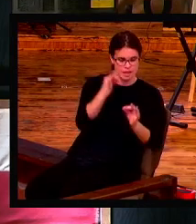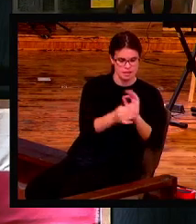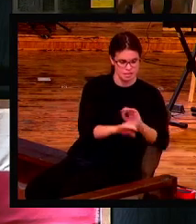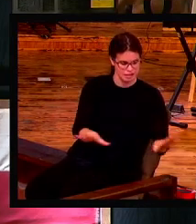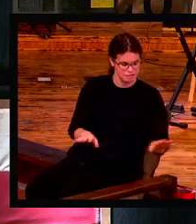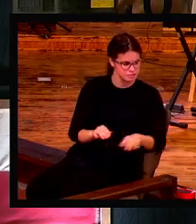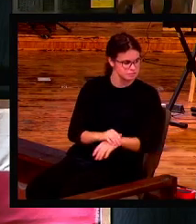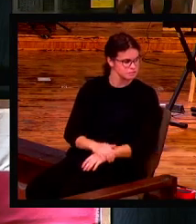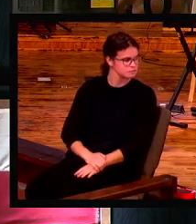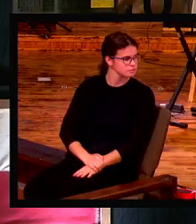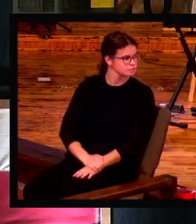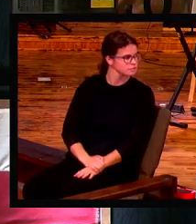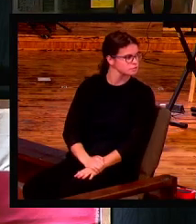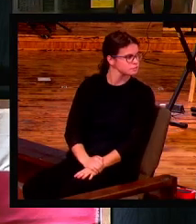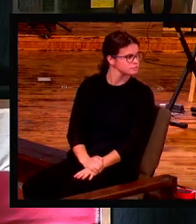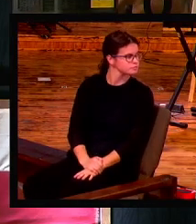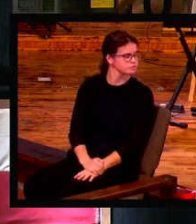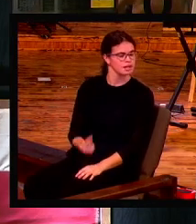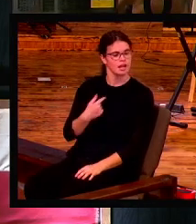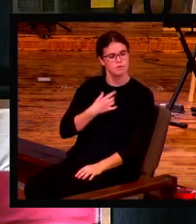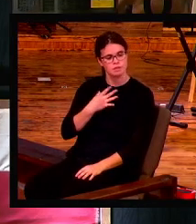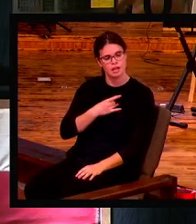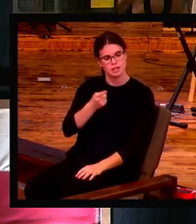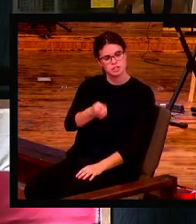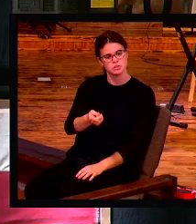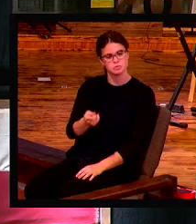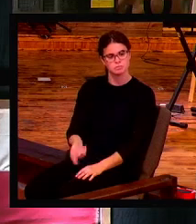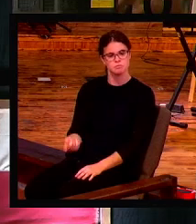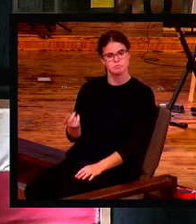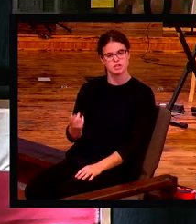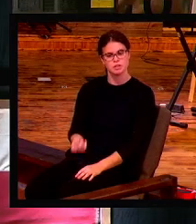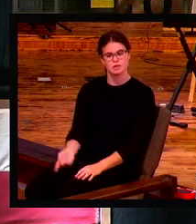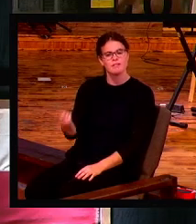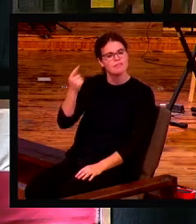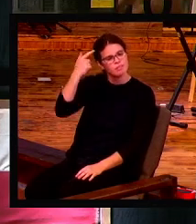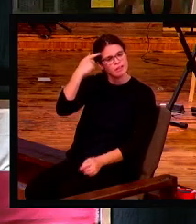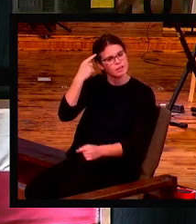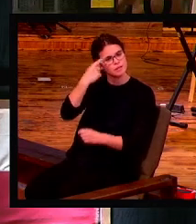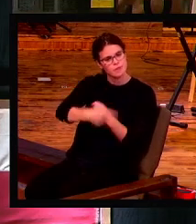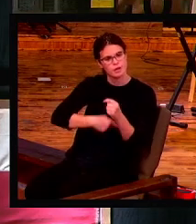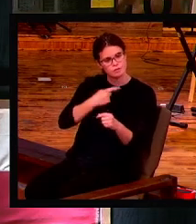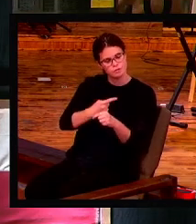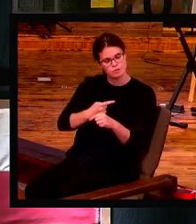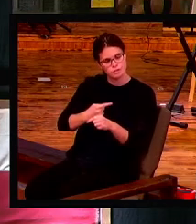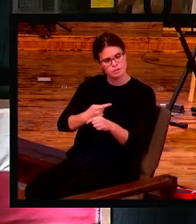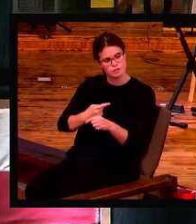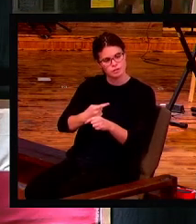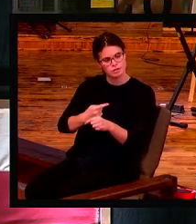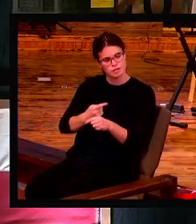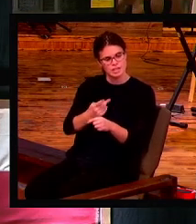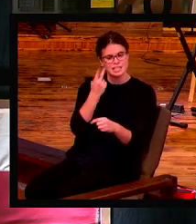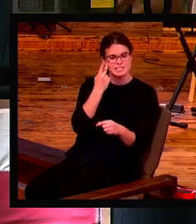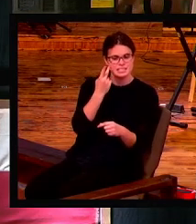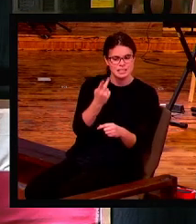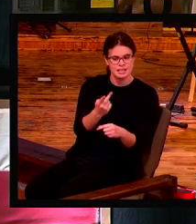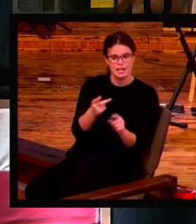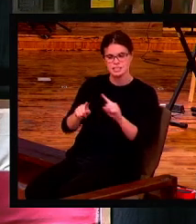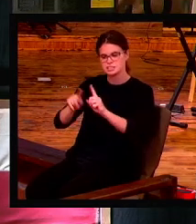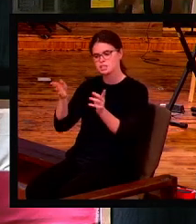So I liken you to consider a different school of thought to maybe see this from a different perspective. Are you